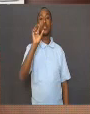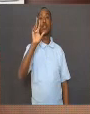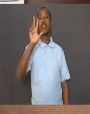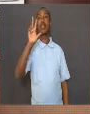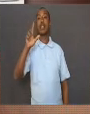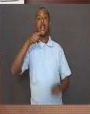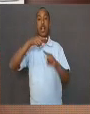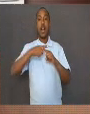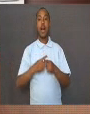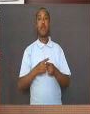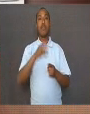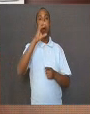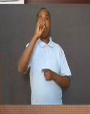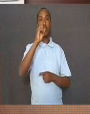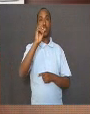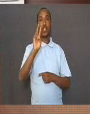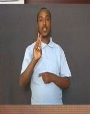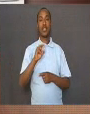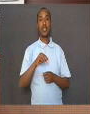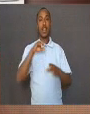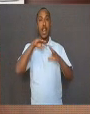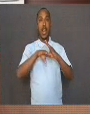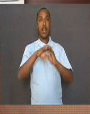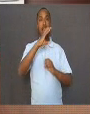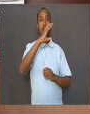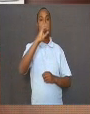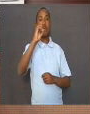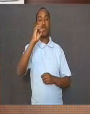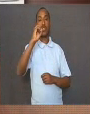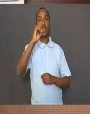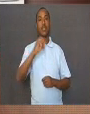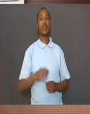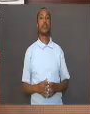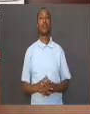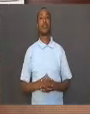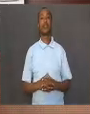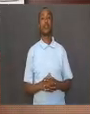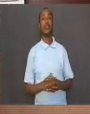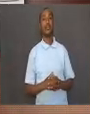1.33 grams of oxygen in carbon monoxide.